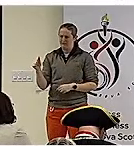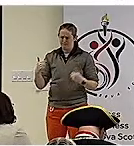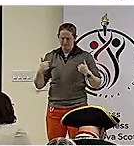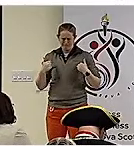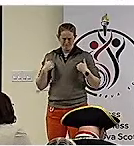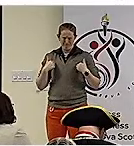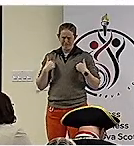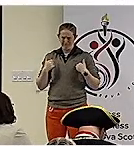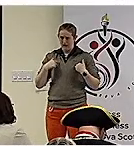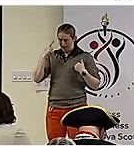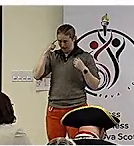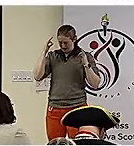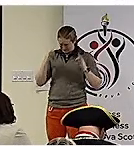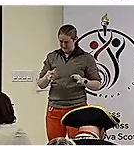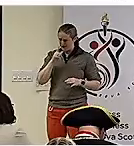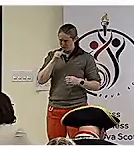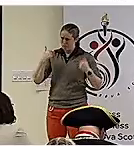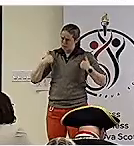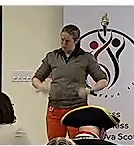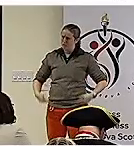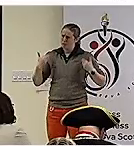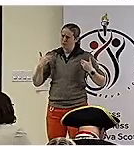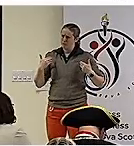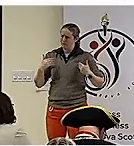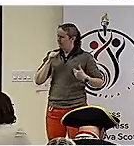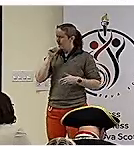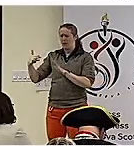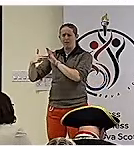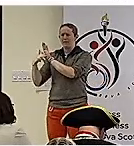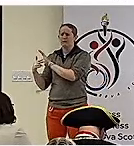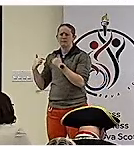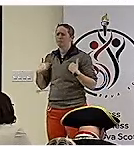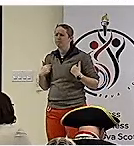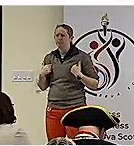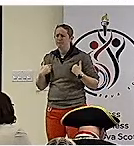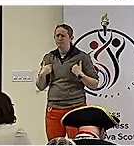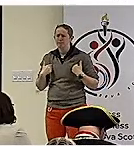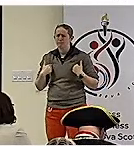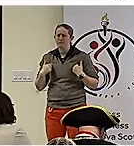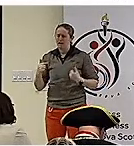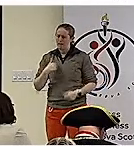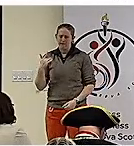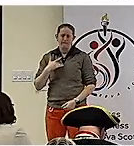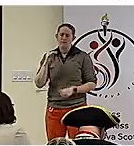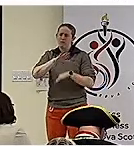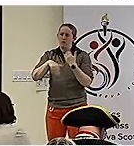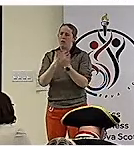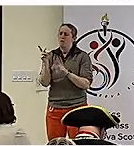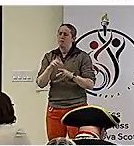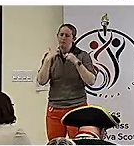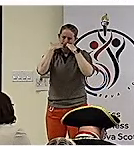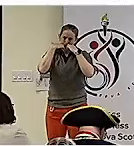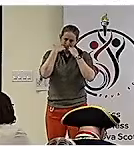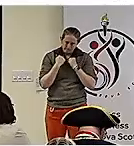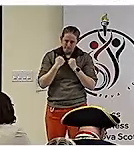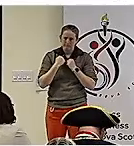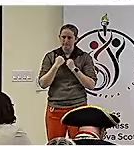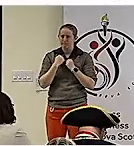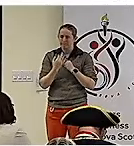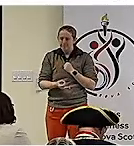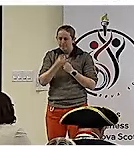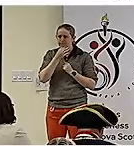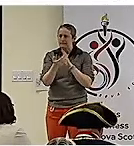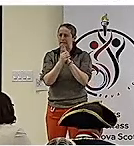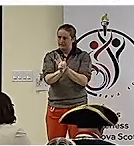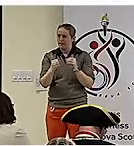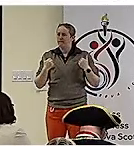am or what I'm able to contribute. I believe that every person has value, purpose, talent, and something meaningful